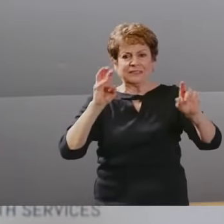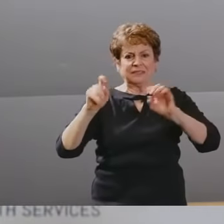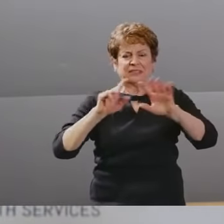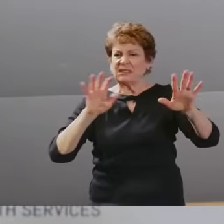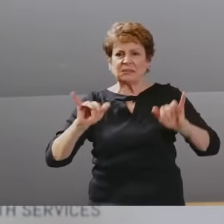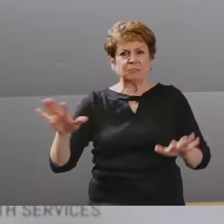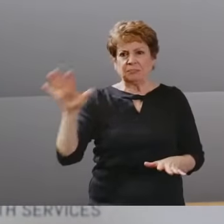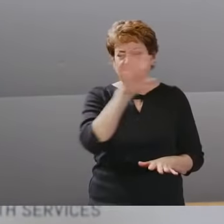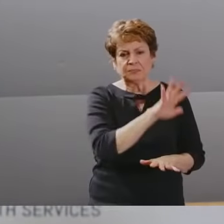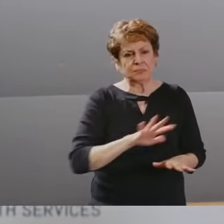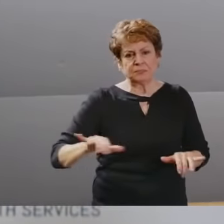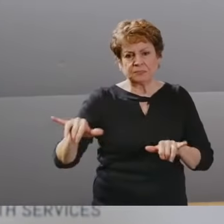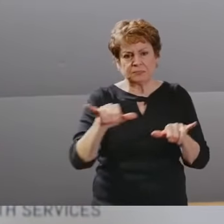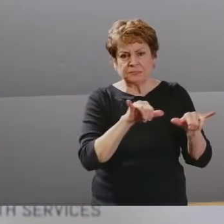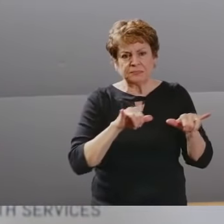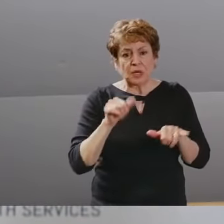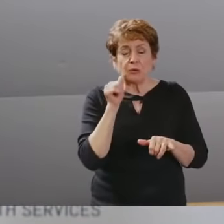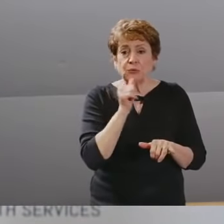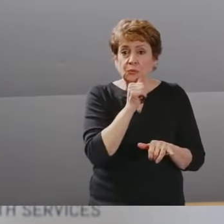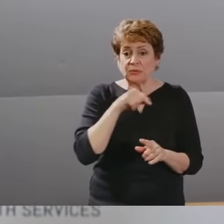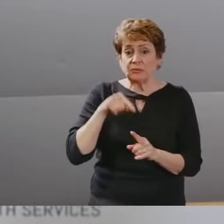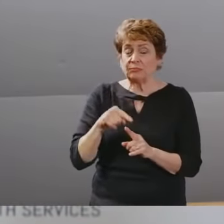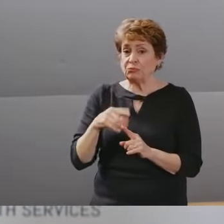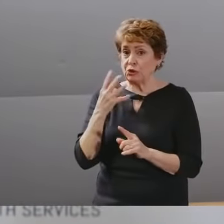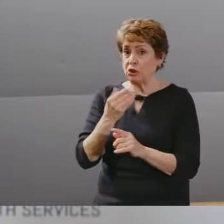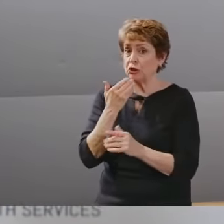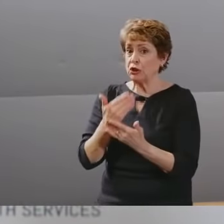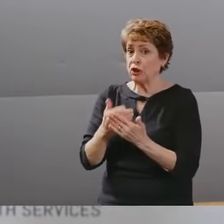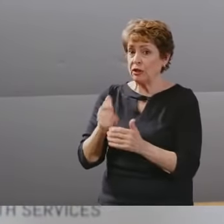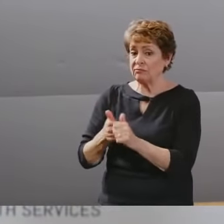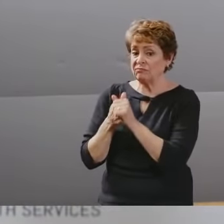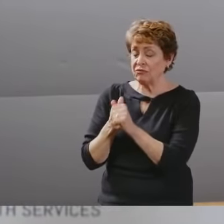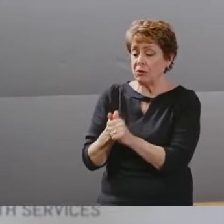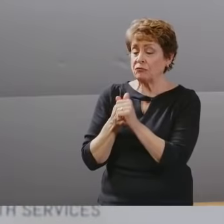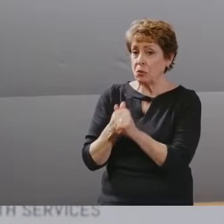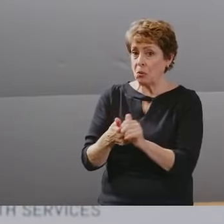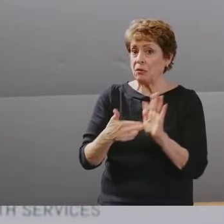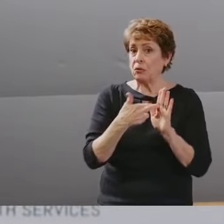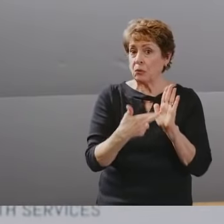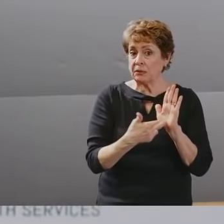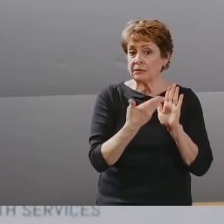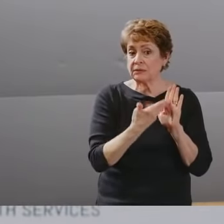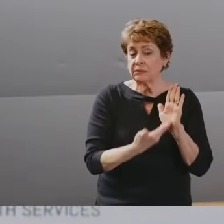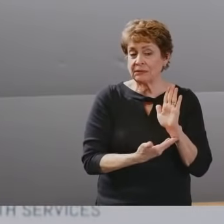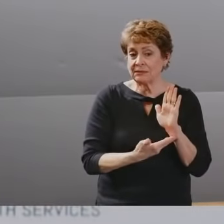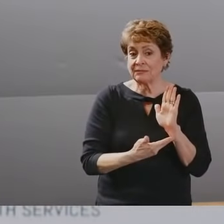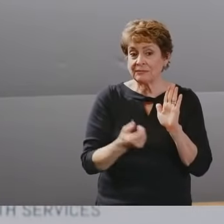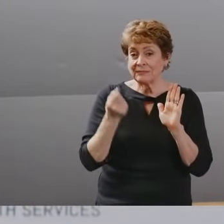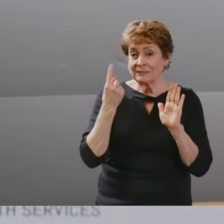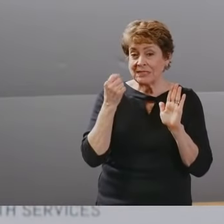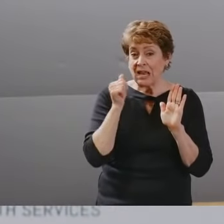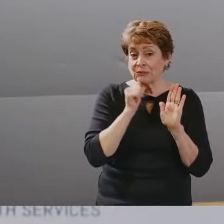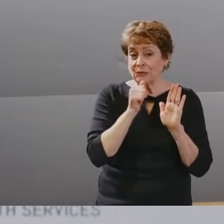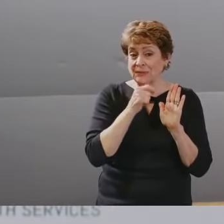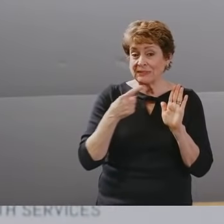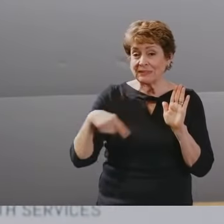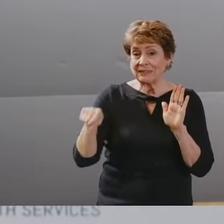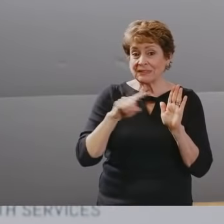good at following the guidance. But Arizonans aren't the only ones here